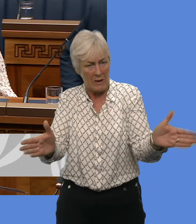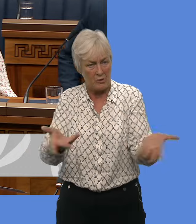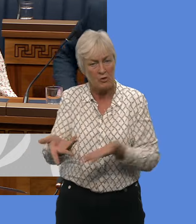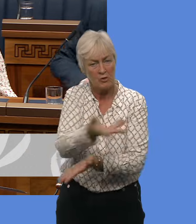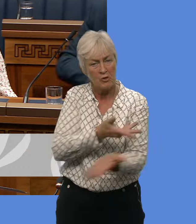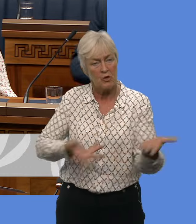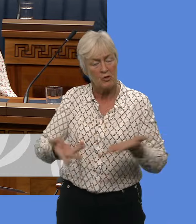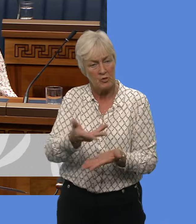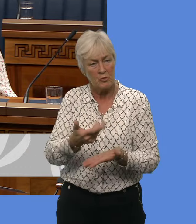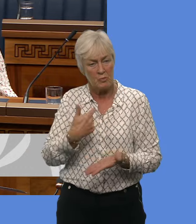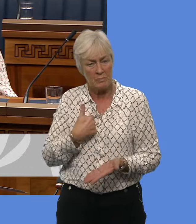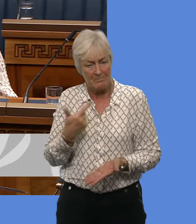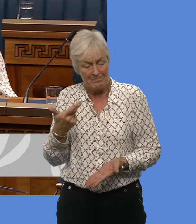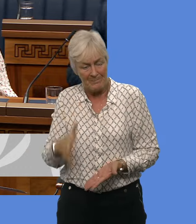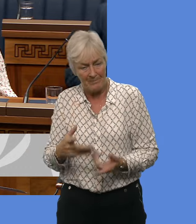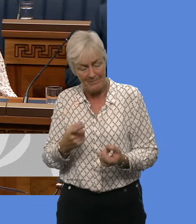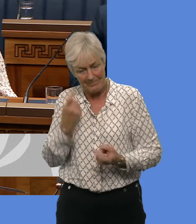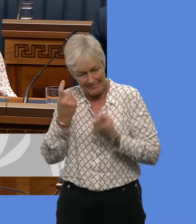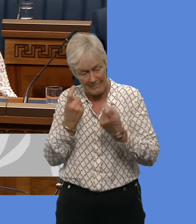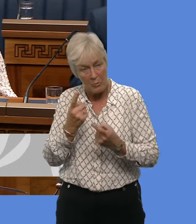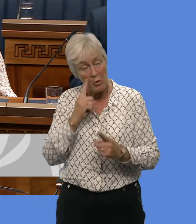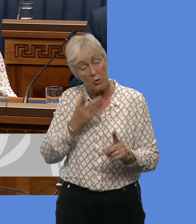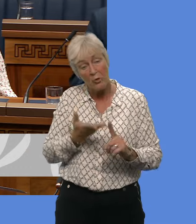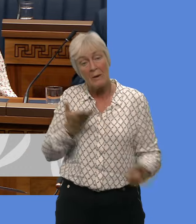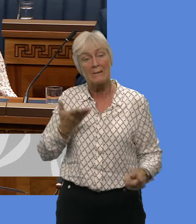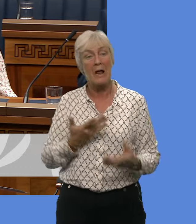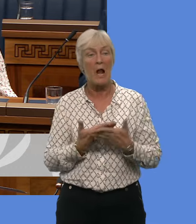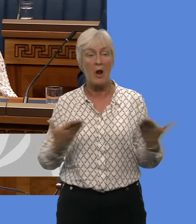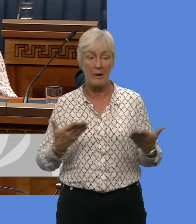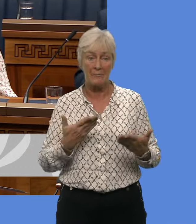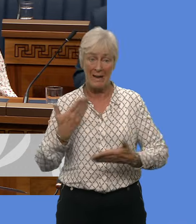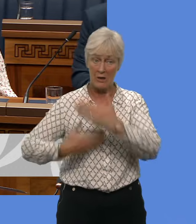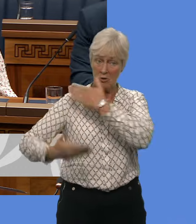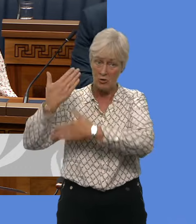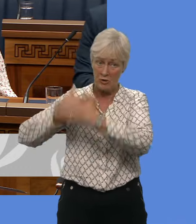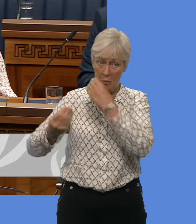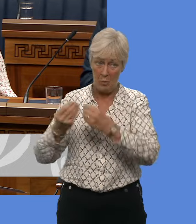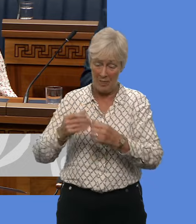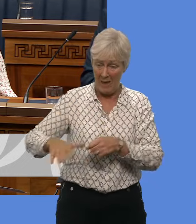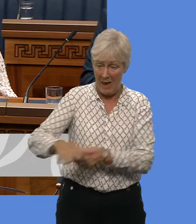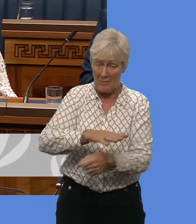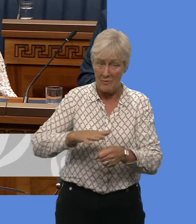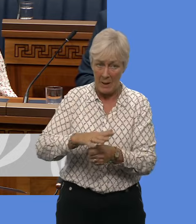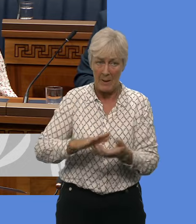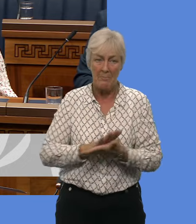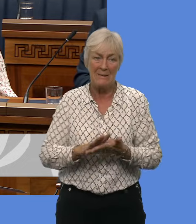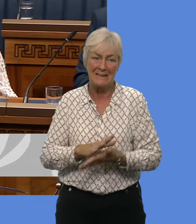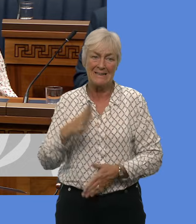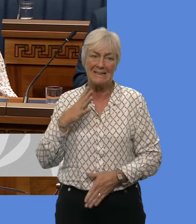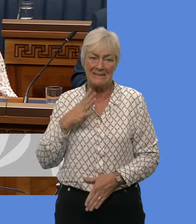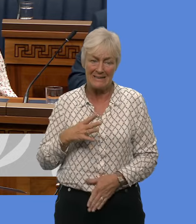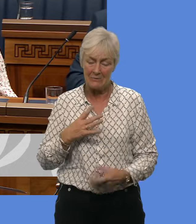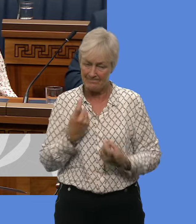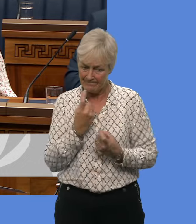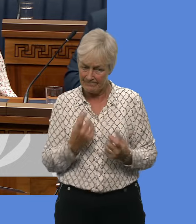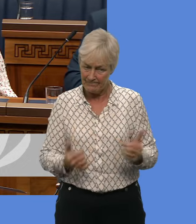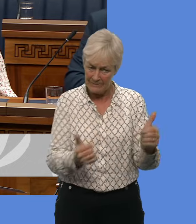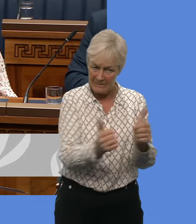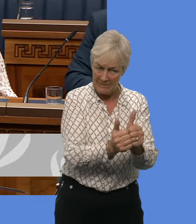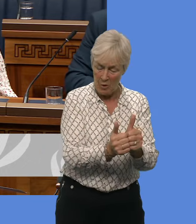that undoubtedly will take place, but we recognise that there's a lot of history with the site, and that will require us to move with consensus and